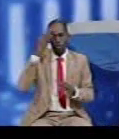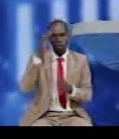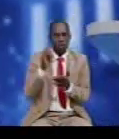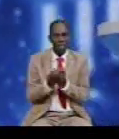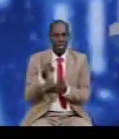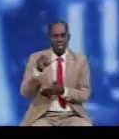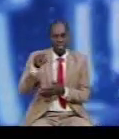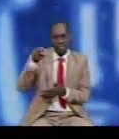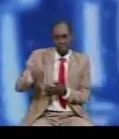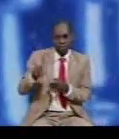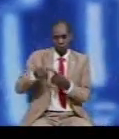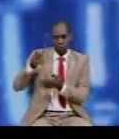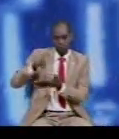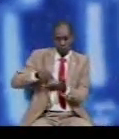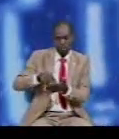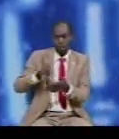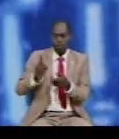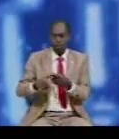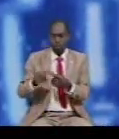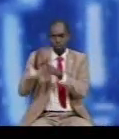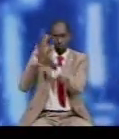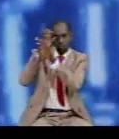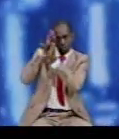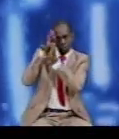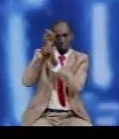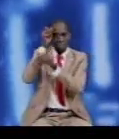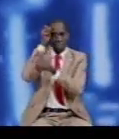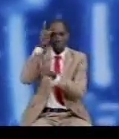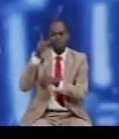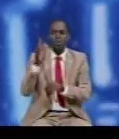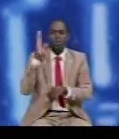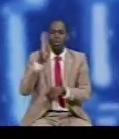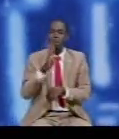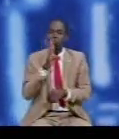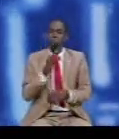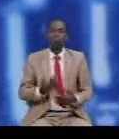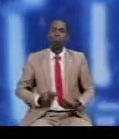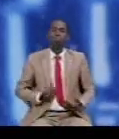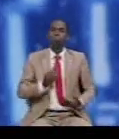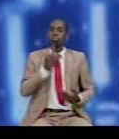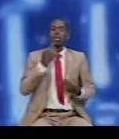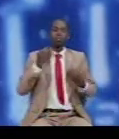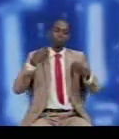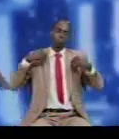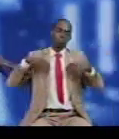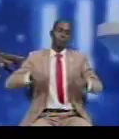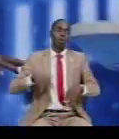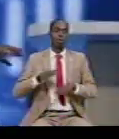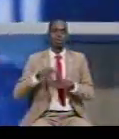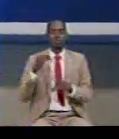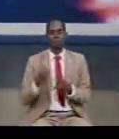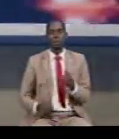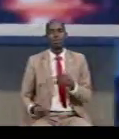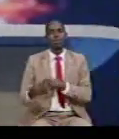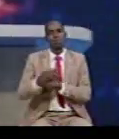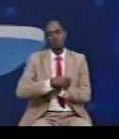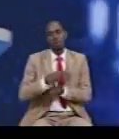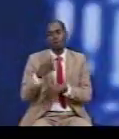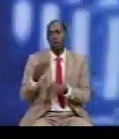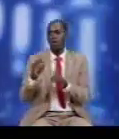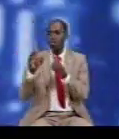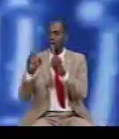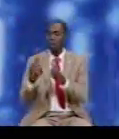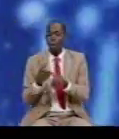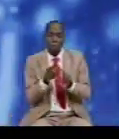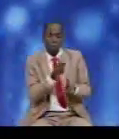or to understand or to retain, they are disappointed on the reckoning day, the day of examination. But the people who are